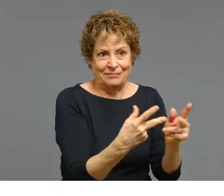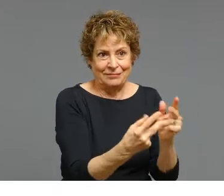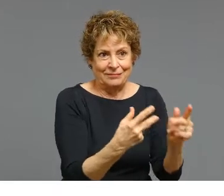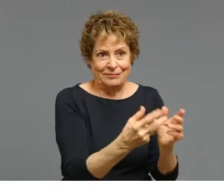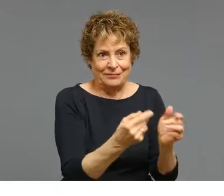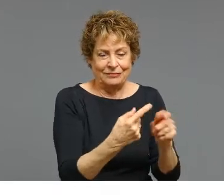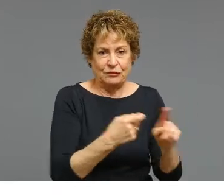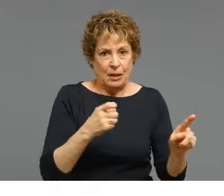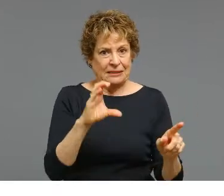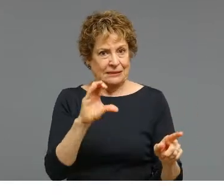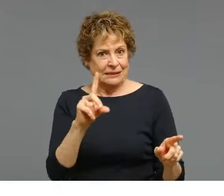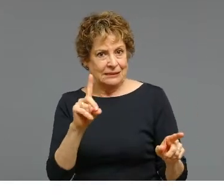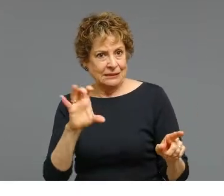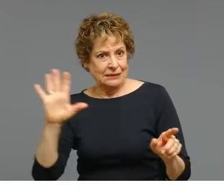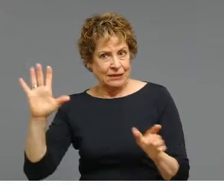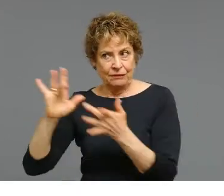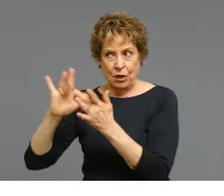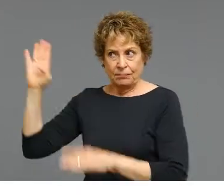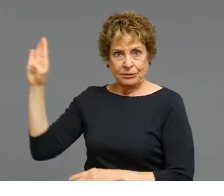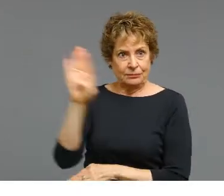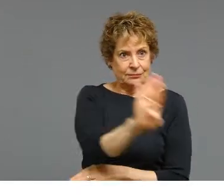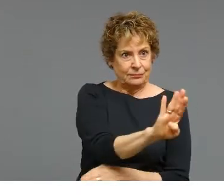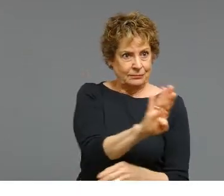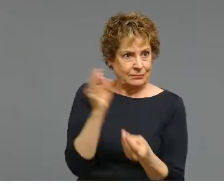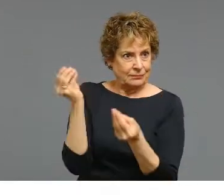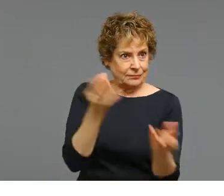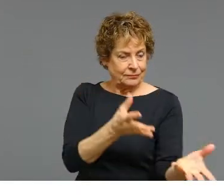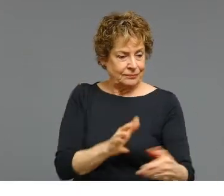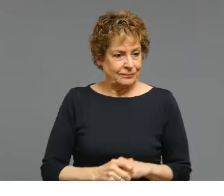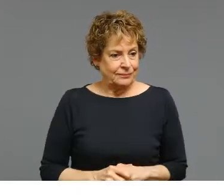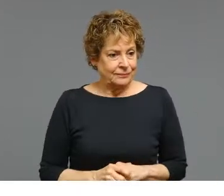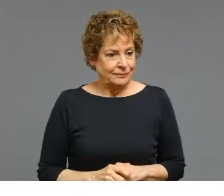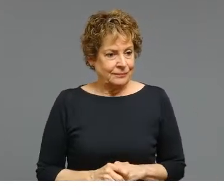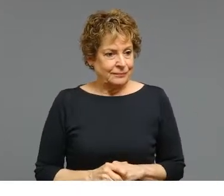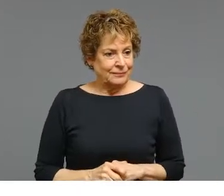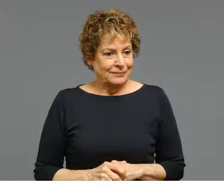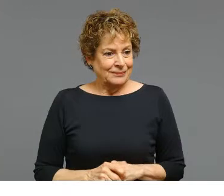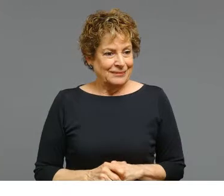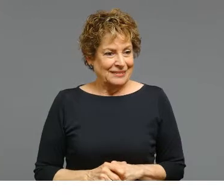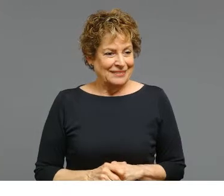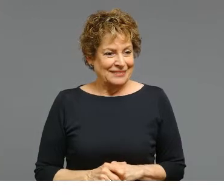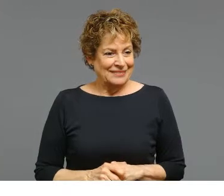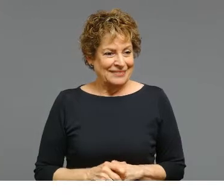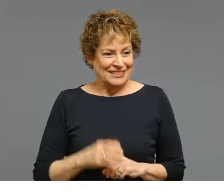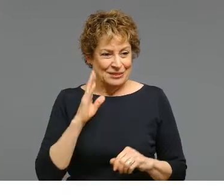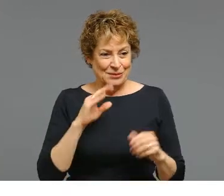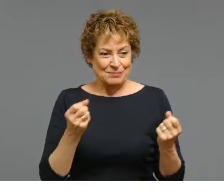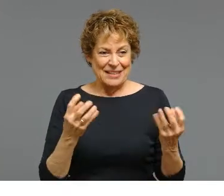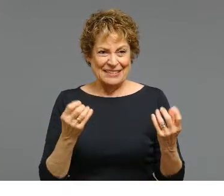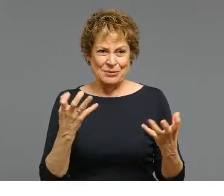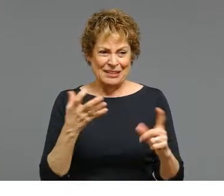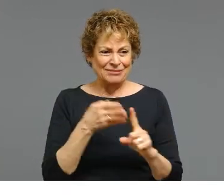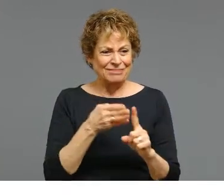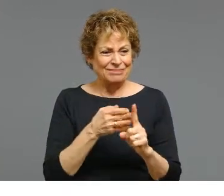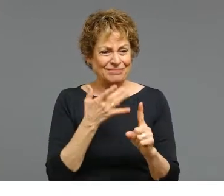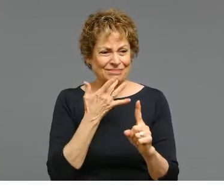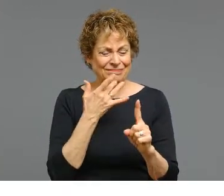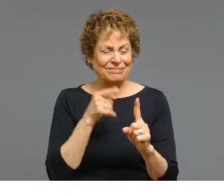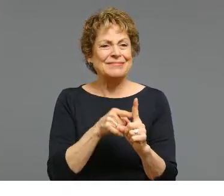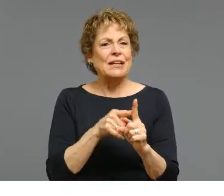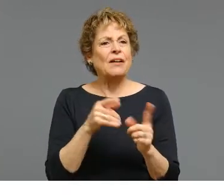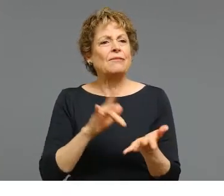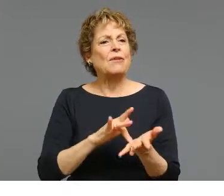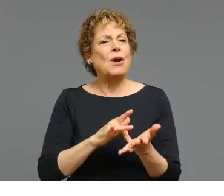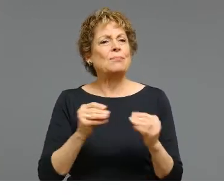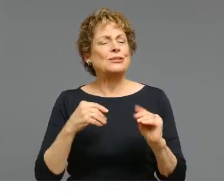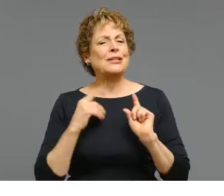it more convenient to go get vaccinated. And we continue to work with our long-term care facilities, but a lot of them participated